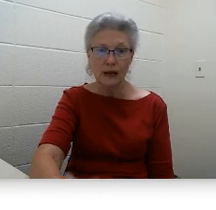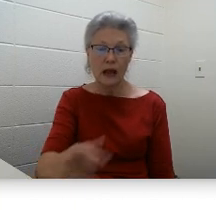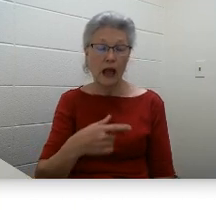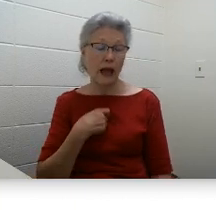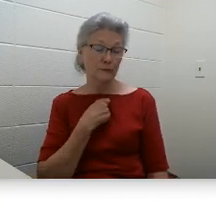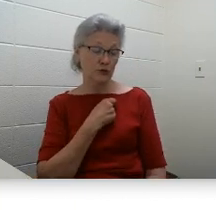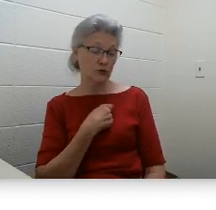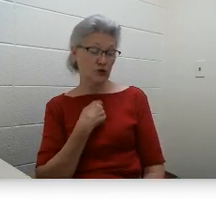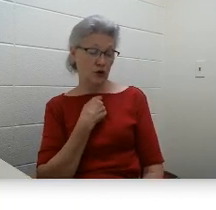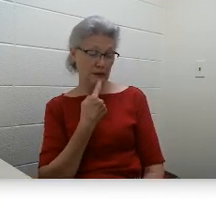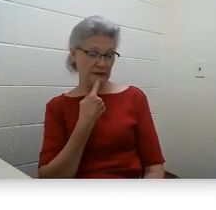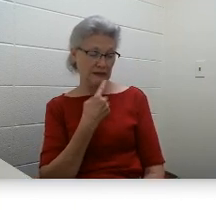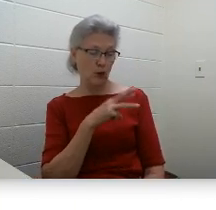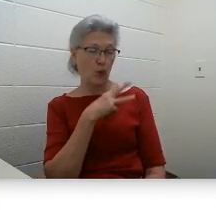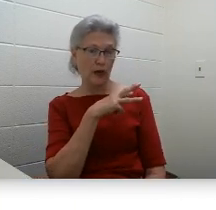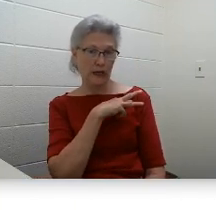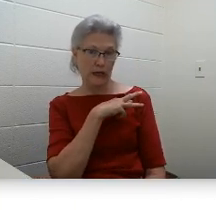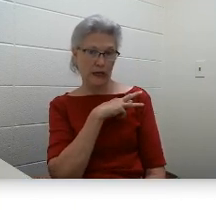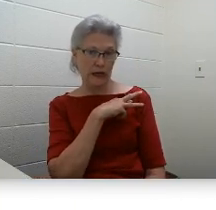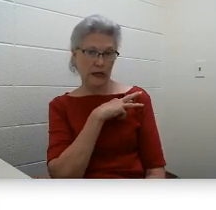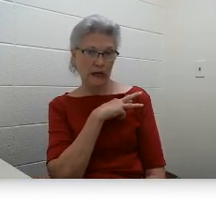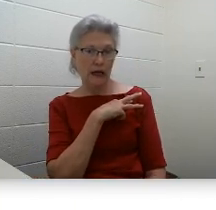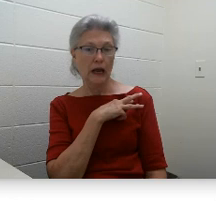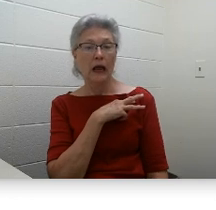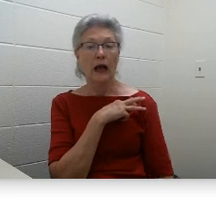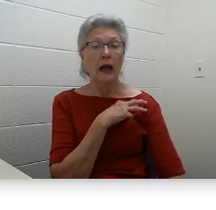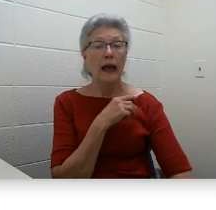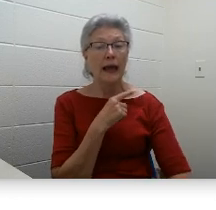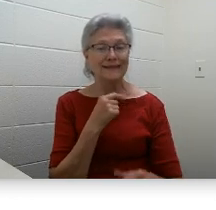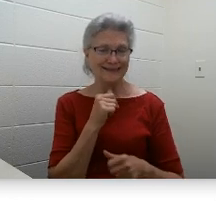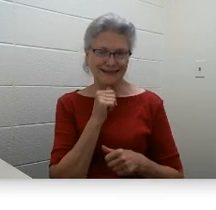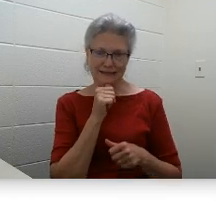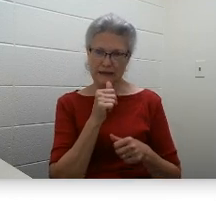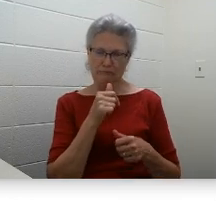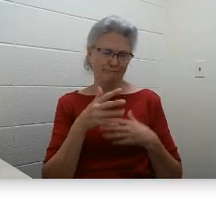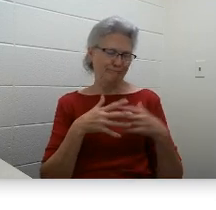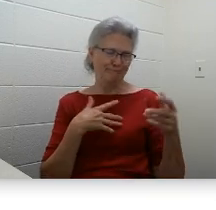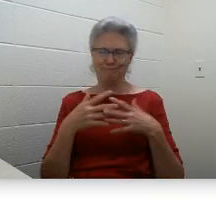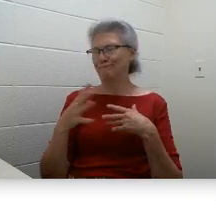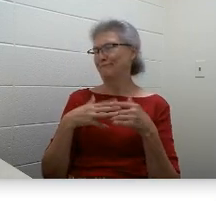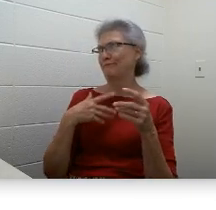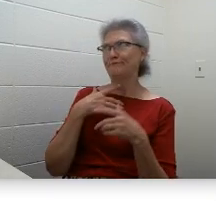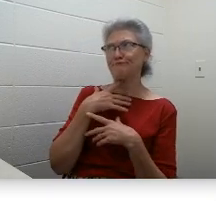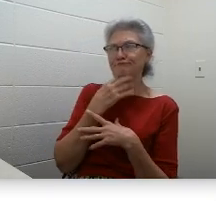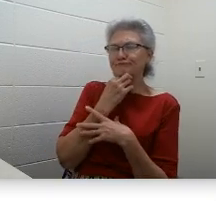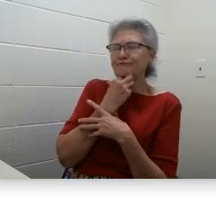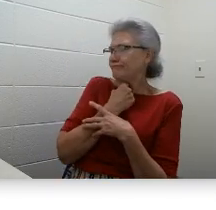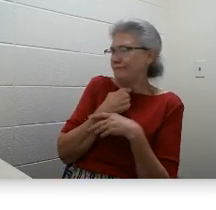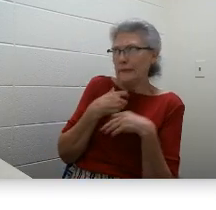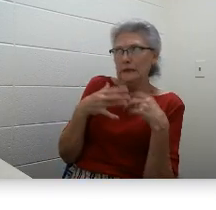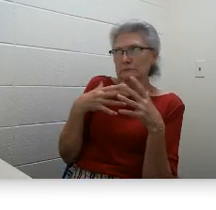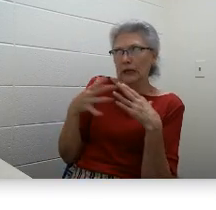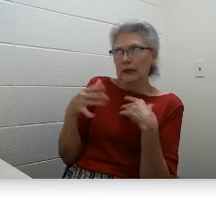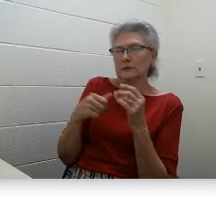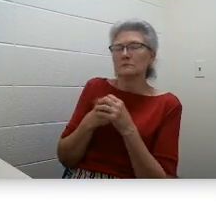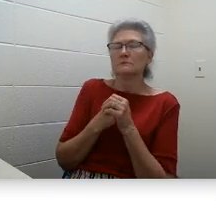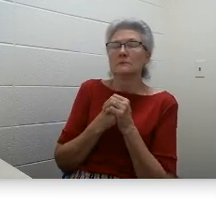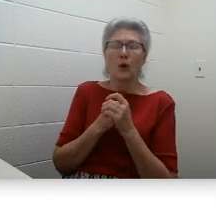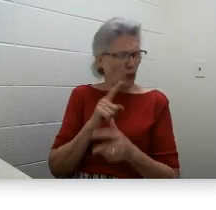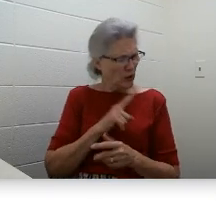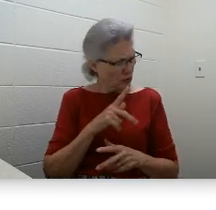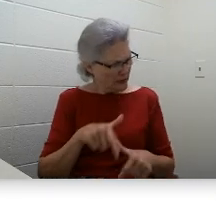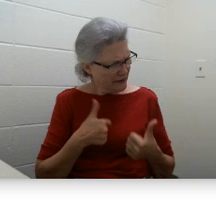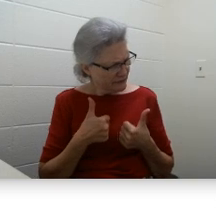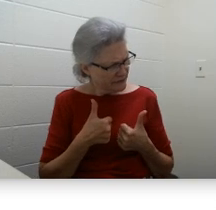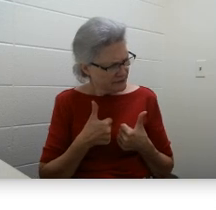I'm so sorry, said Wendy Miura Angela. It doesn't matter, Peter gulped. She asked where he